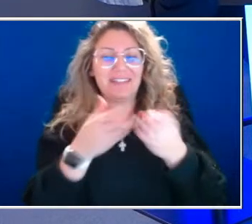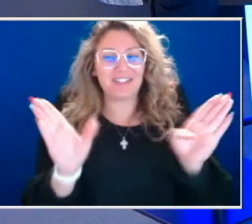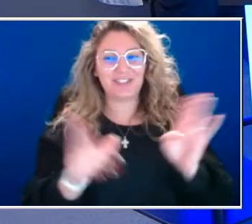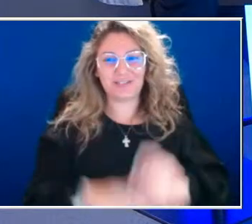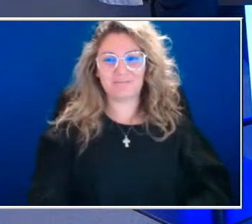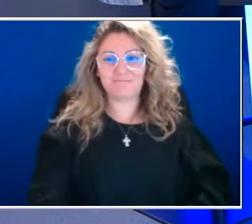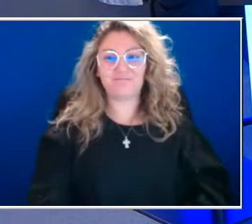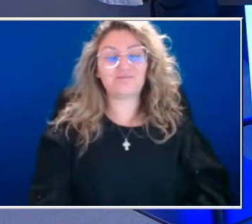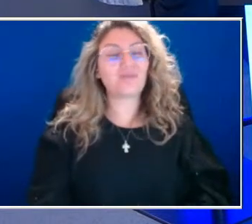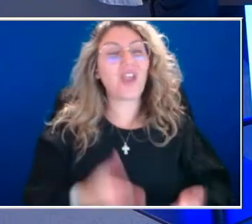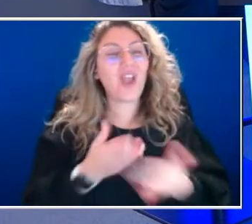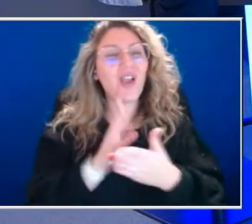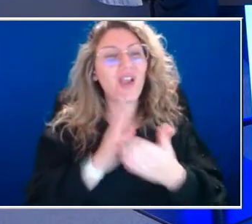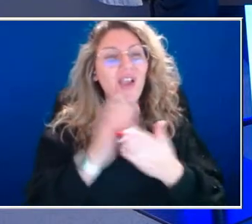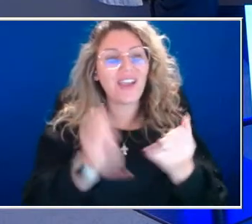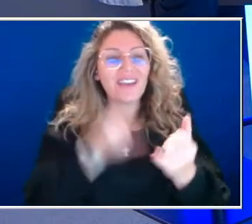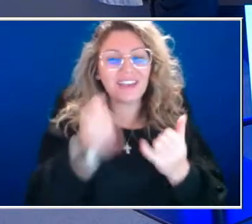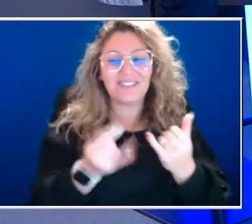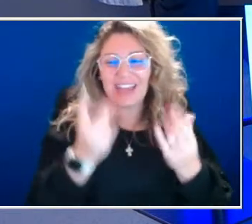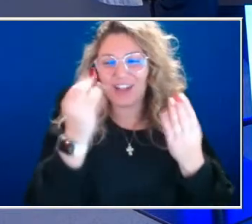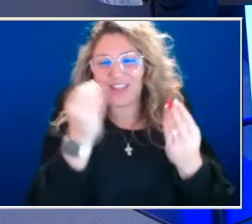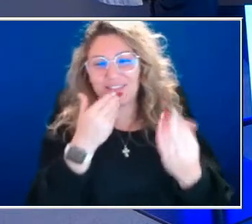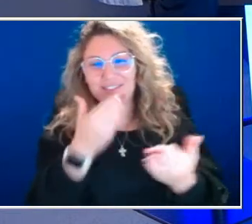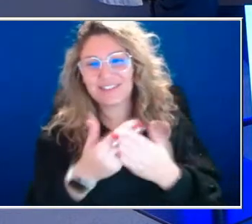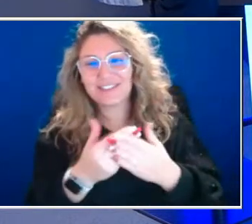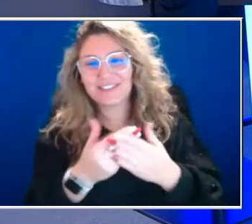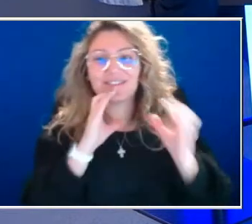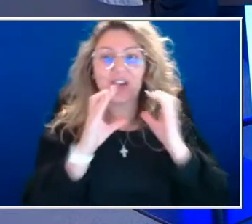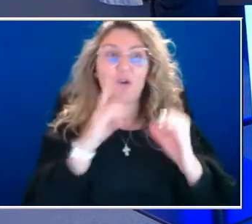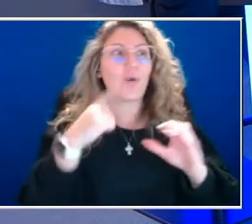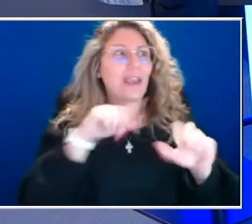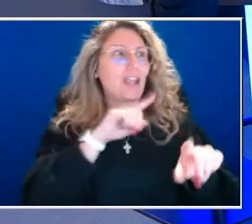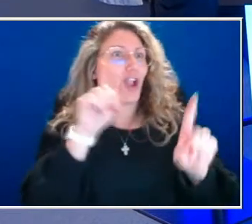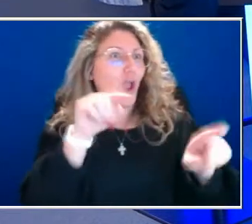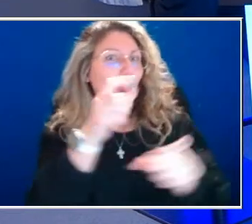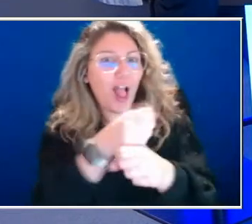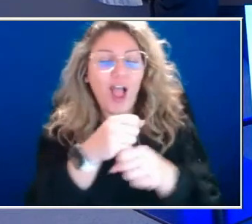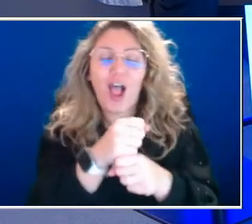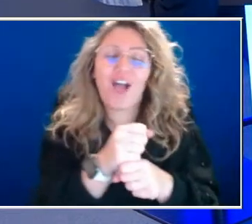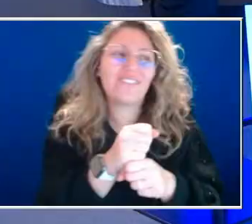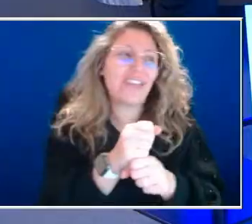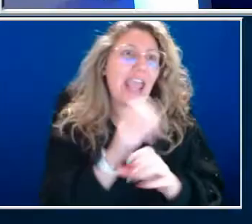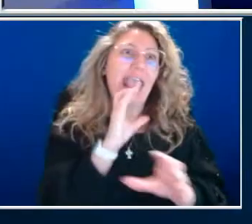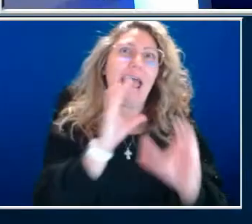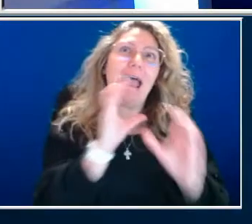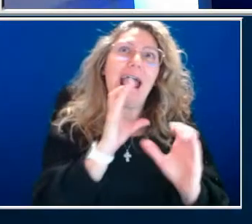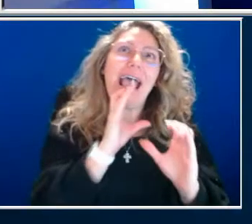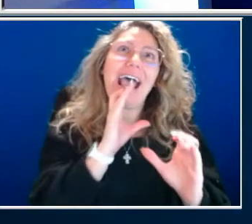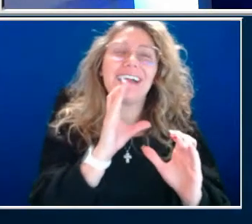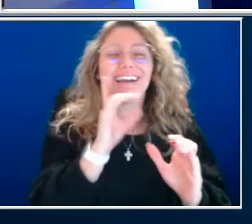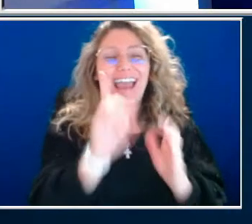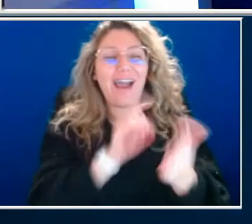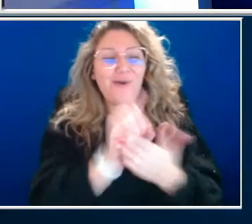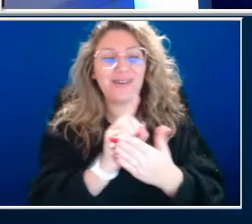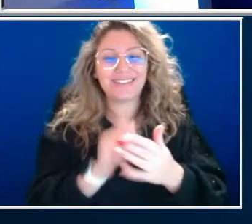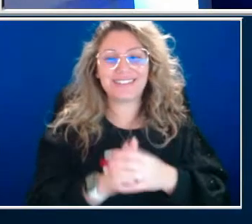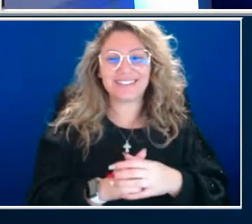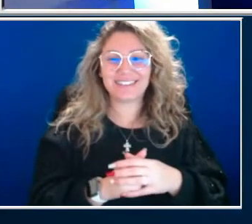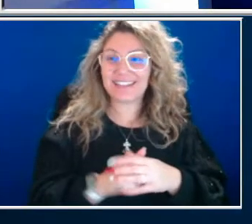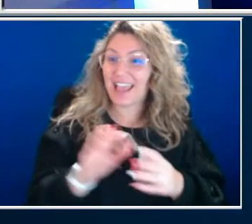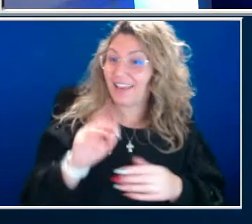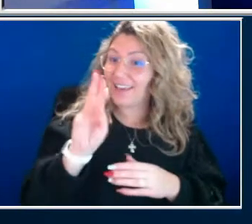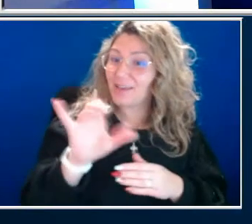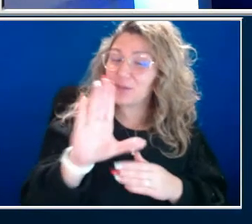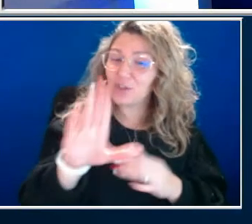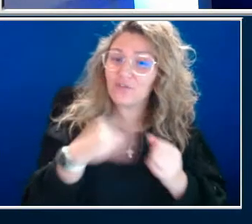our final thoughts. Good conversation. We could go to coffee and talk for hours. Yeah. I love it. Okay, so let's start with you, Amy. Final thoughts, and